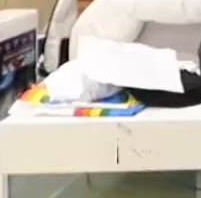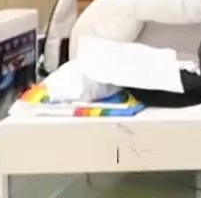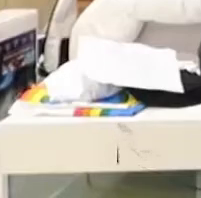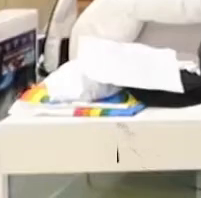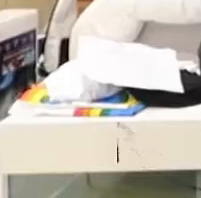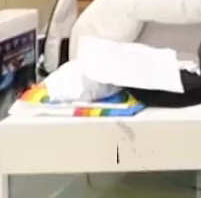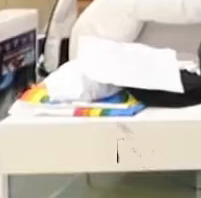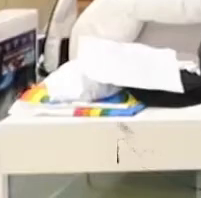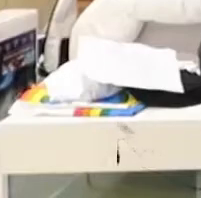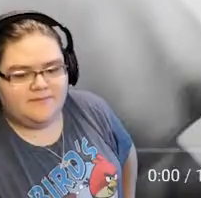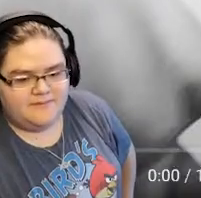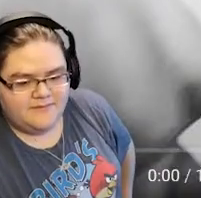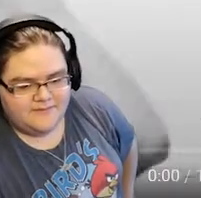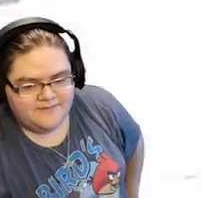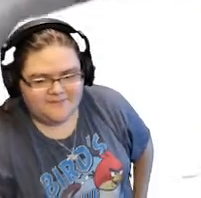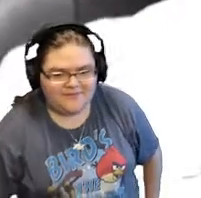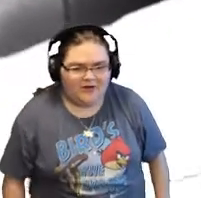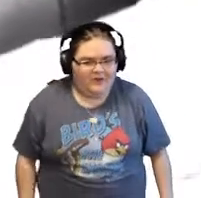get into the video. All right.